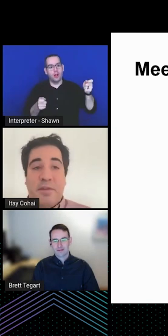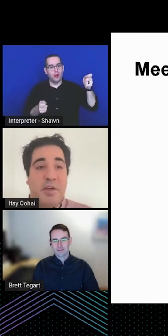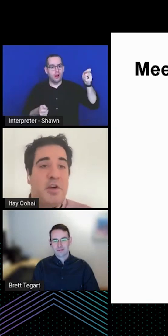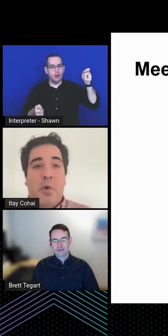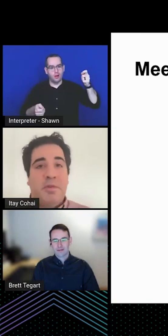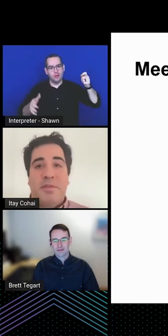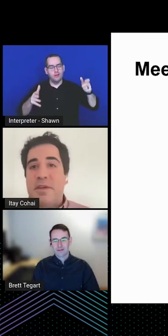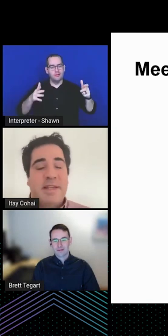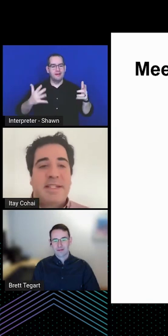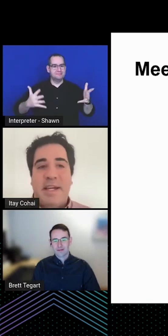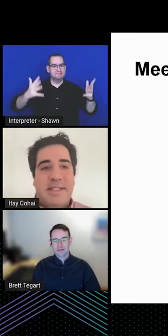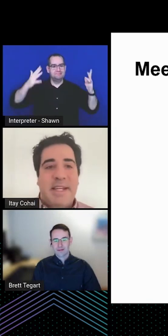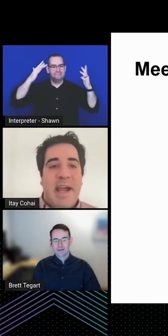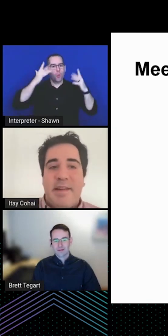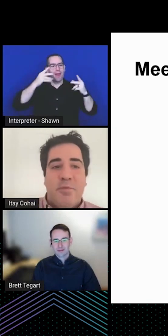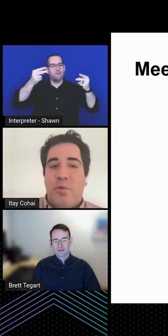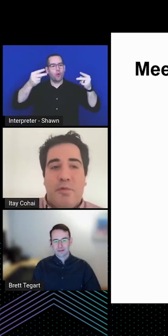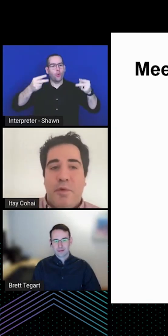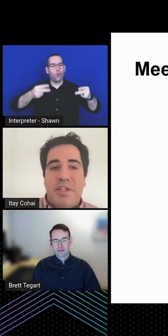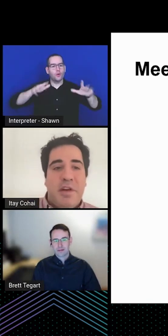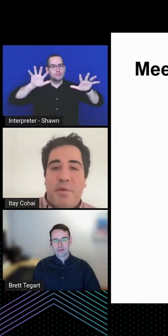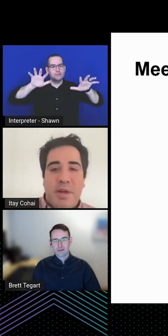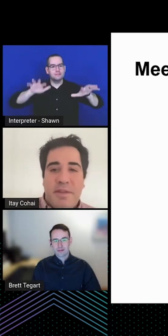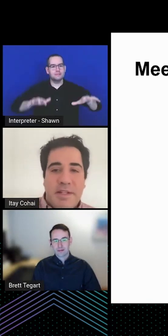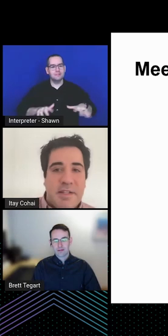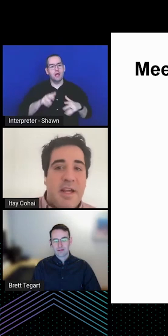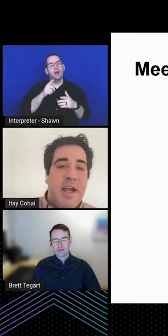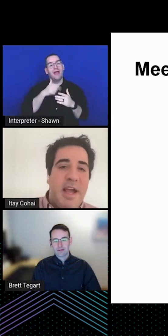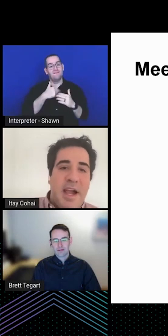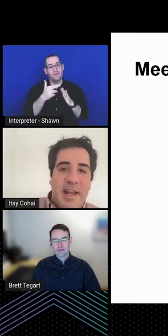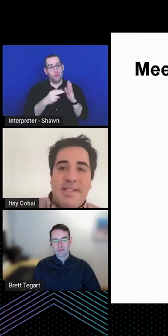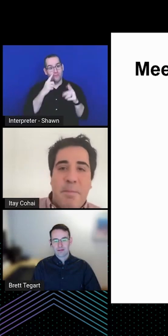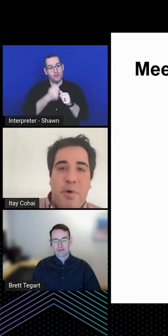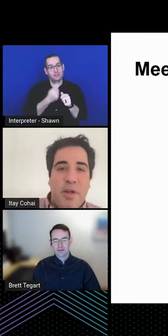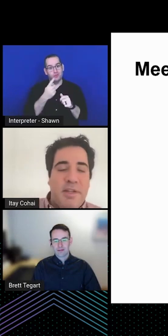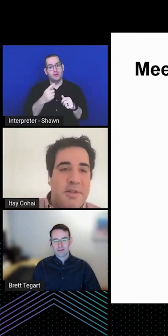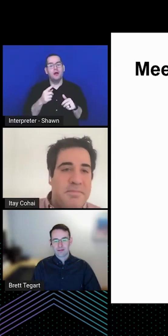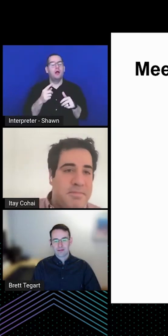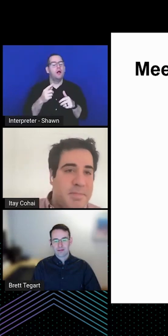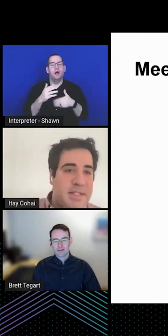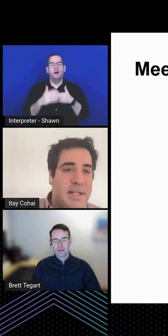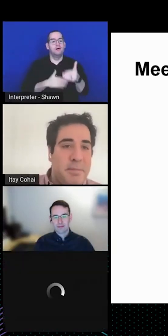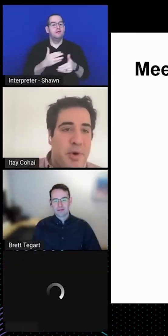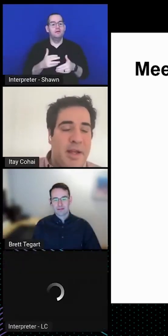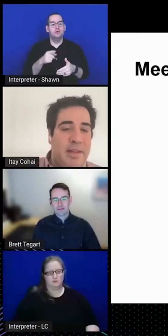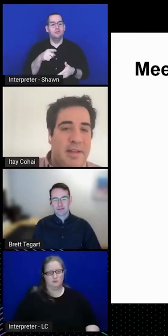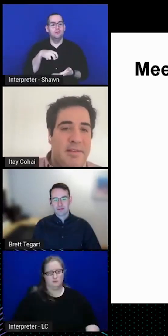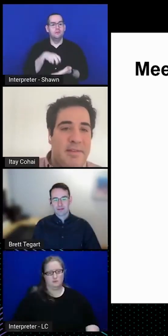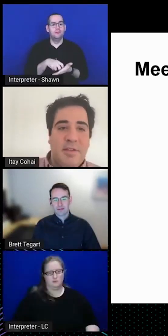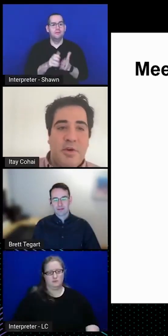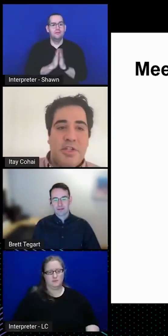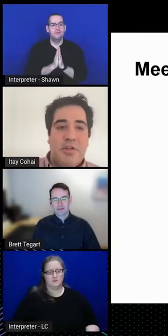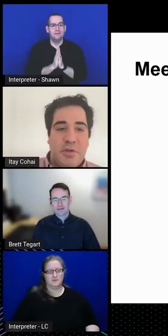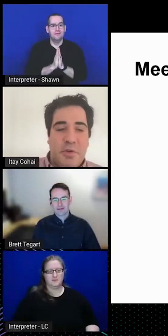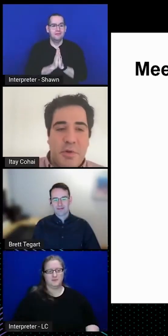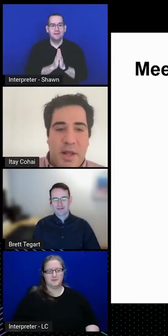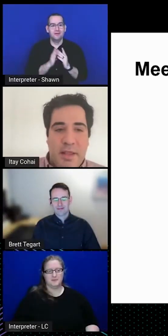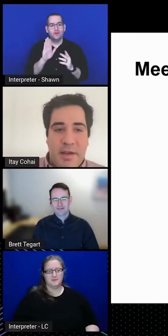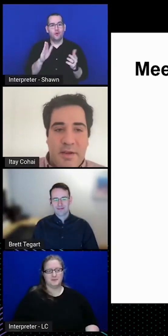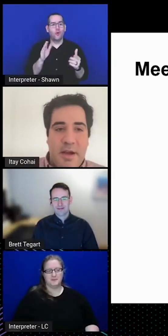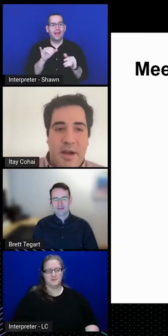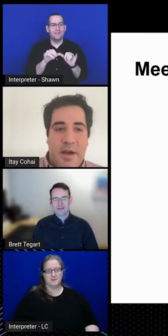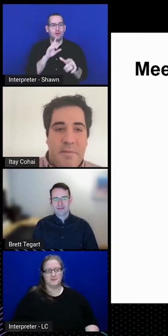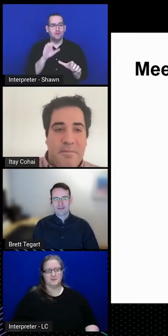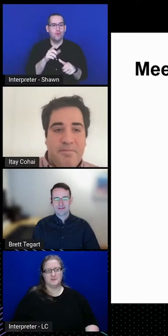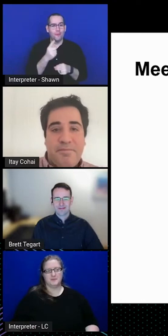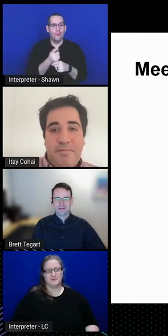you have to code a scan rule for each and every one of these. And at some point, you basically pray that your engineers are doing the right thing,